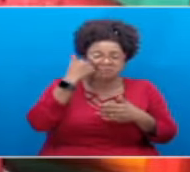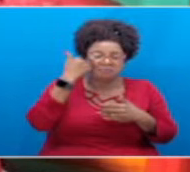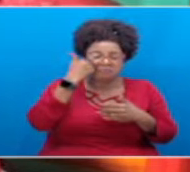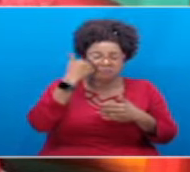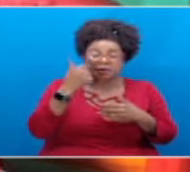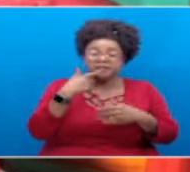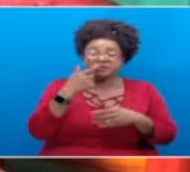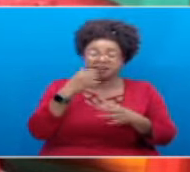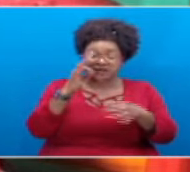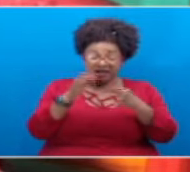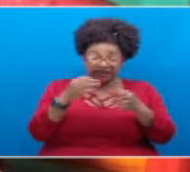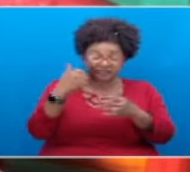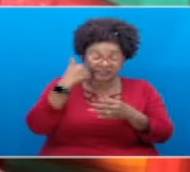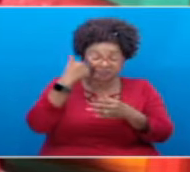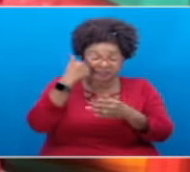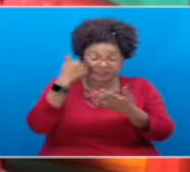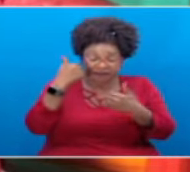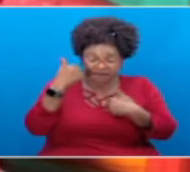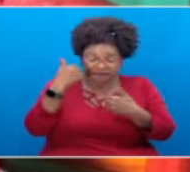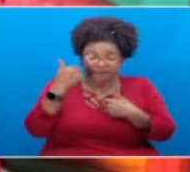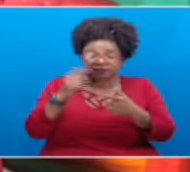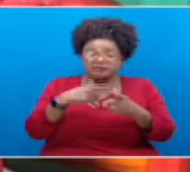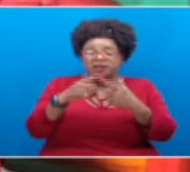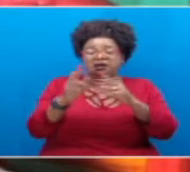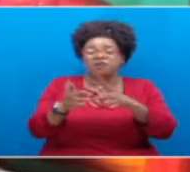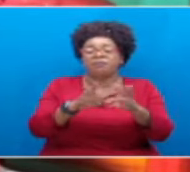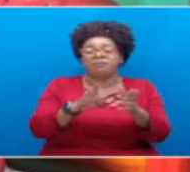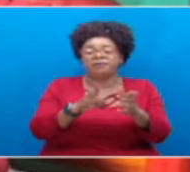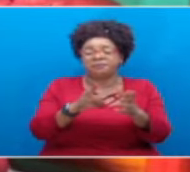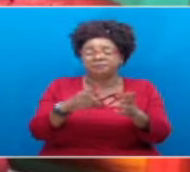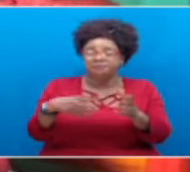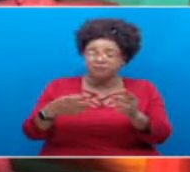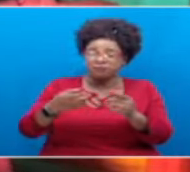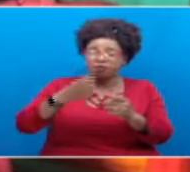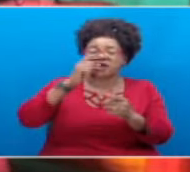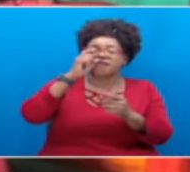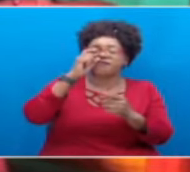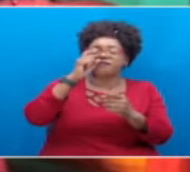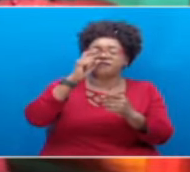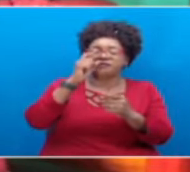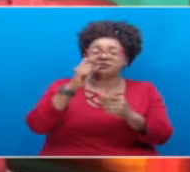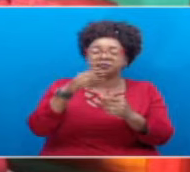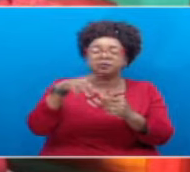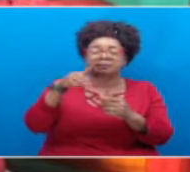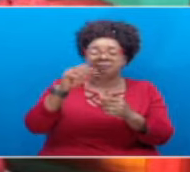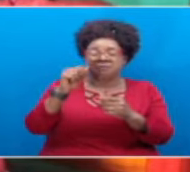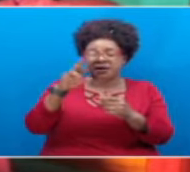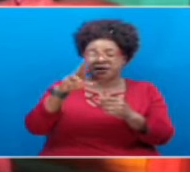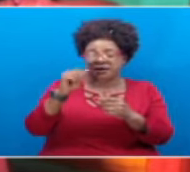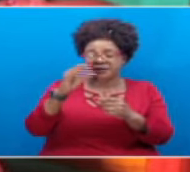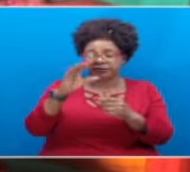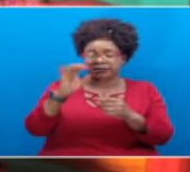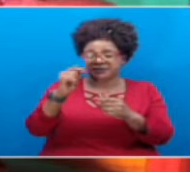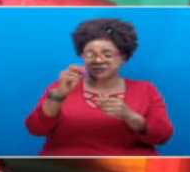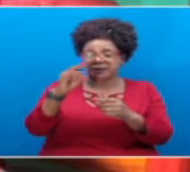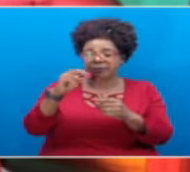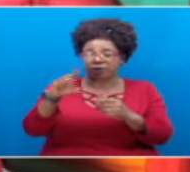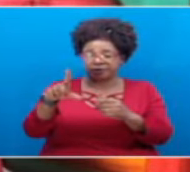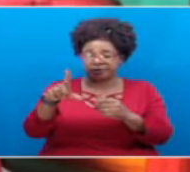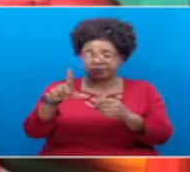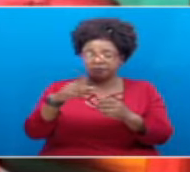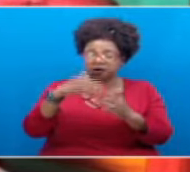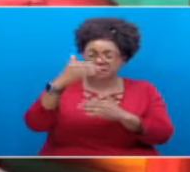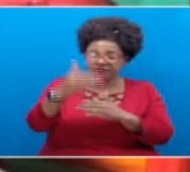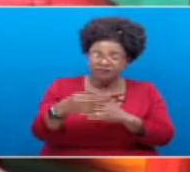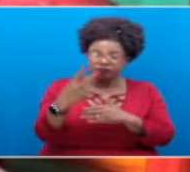ukiona body temperature inapanda, hiyo ni kawaida, unampatia paracetamol after 24 hours. After hiyo